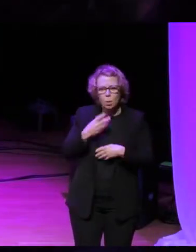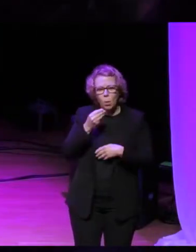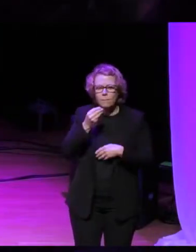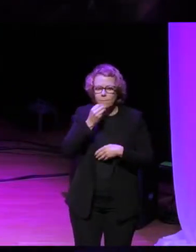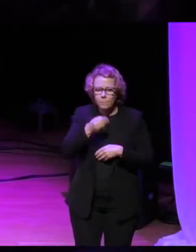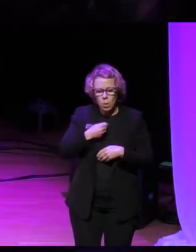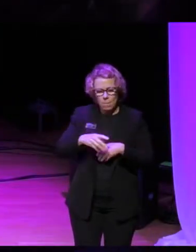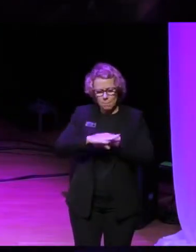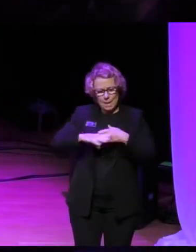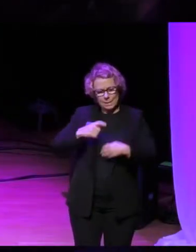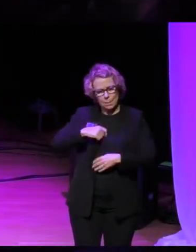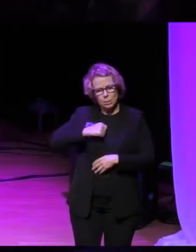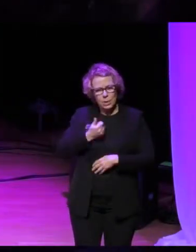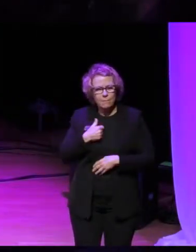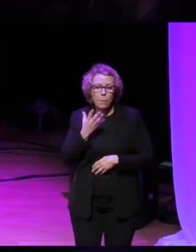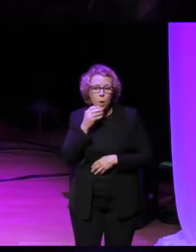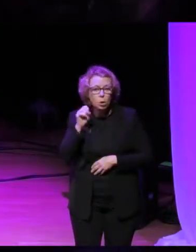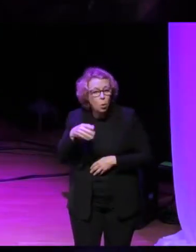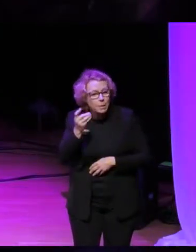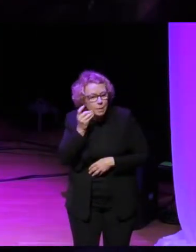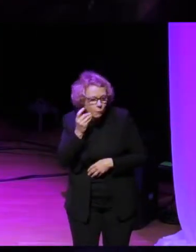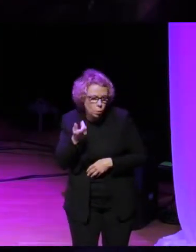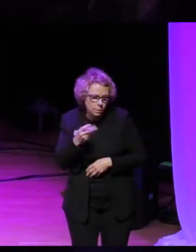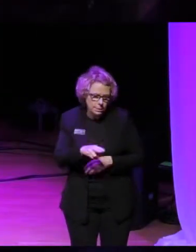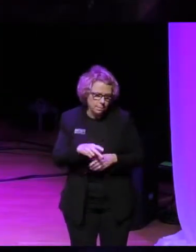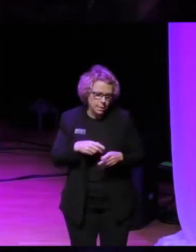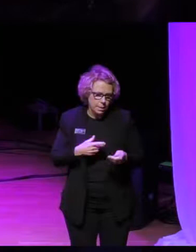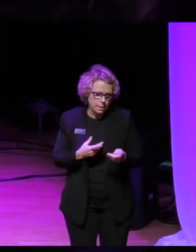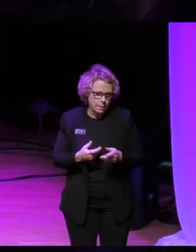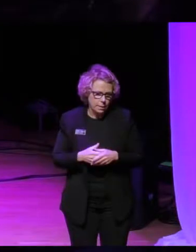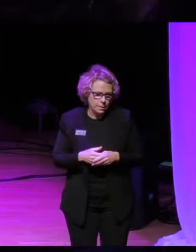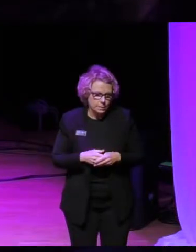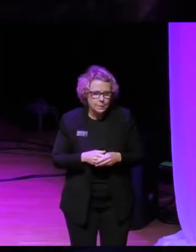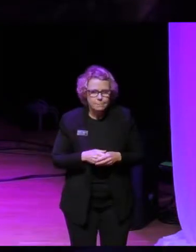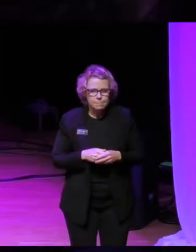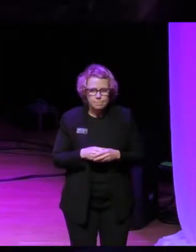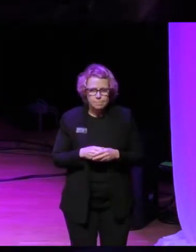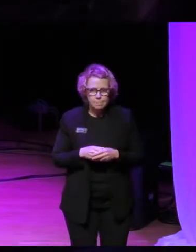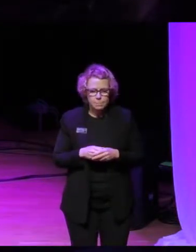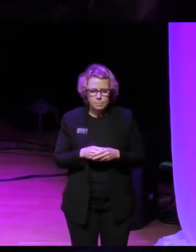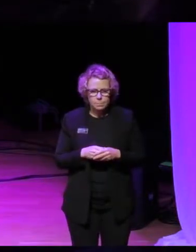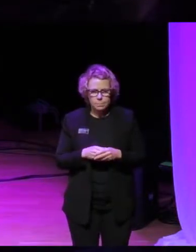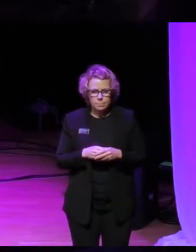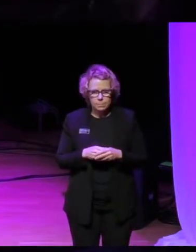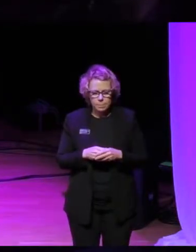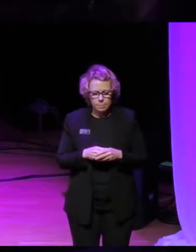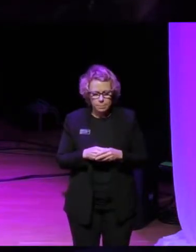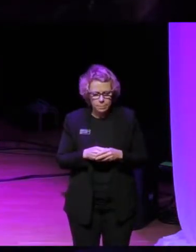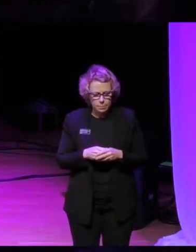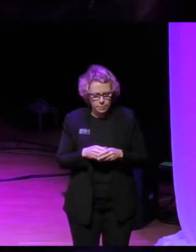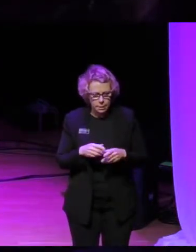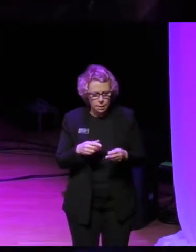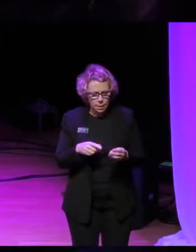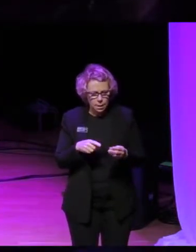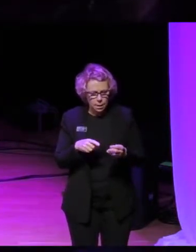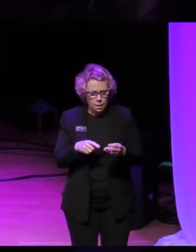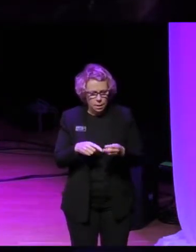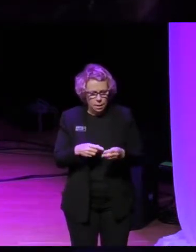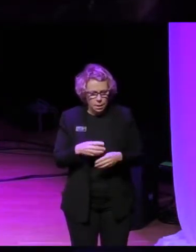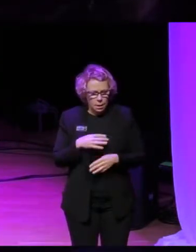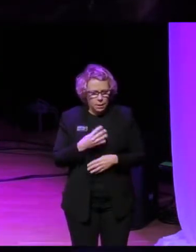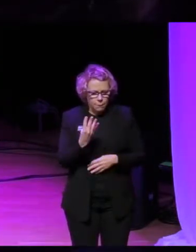and their contacts. So this is a challenge where we've raised 2 claims: a Fourth Amendment claim, which, as I